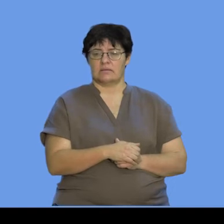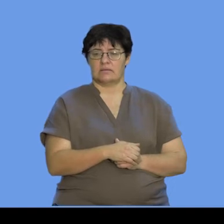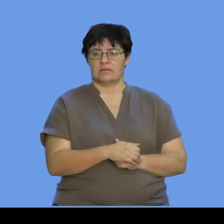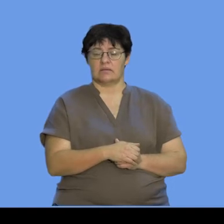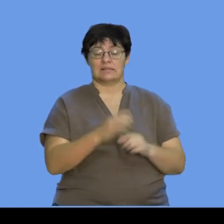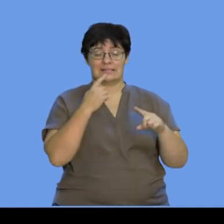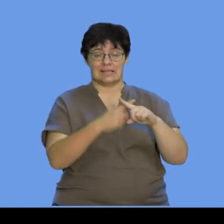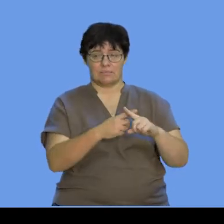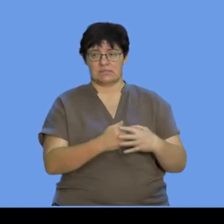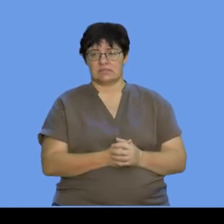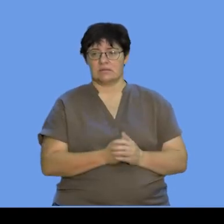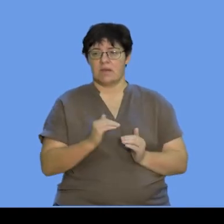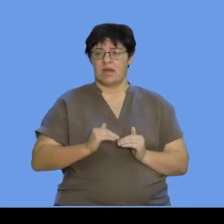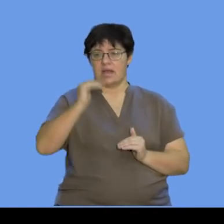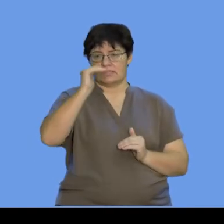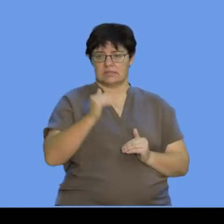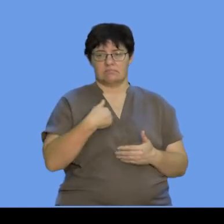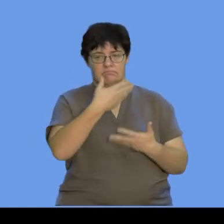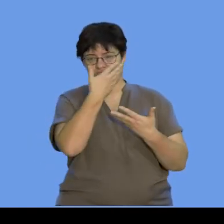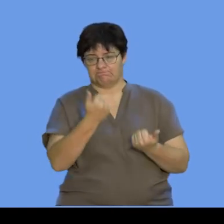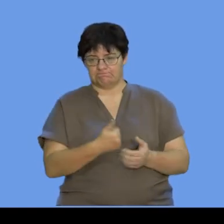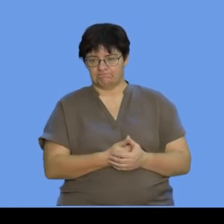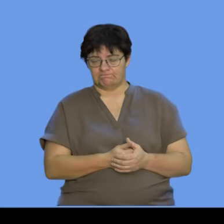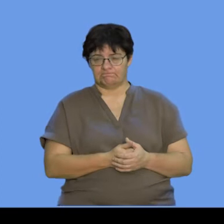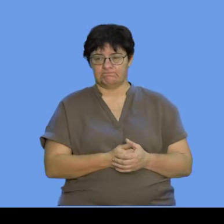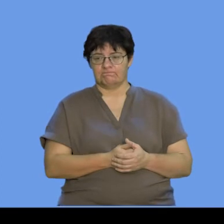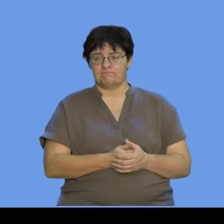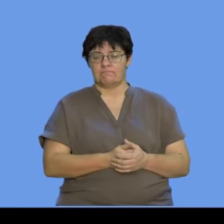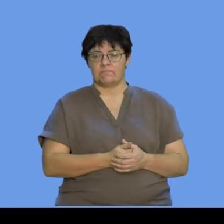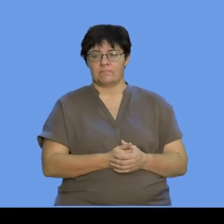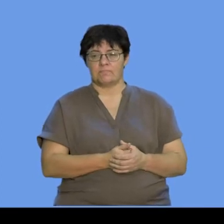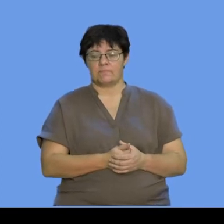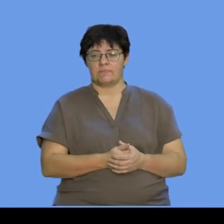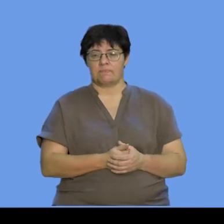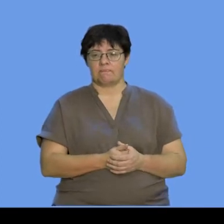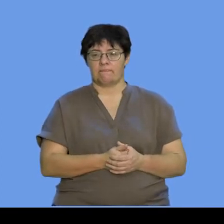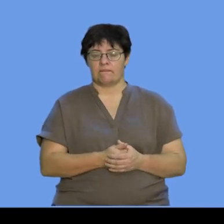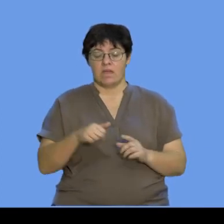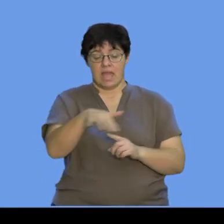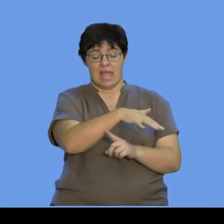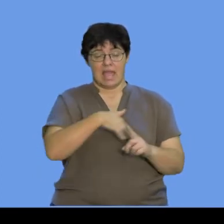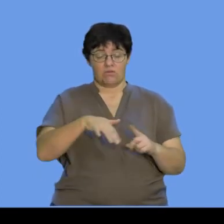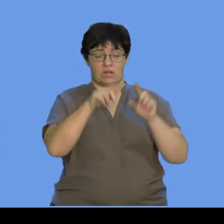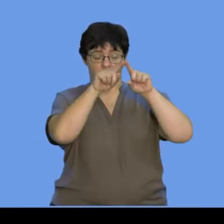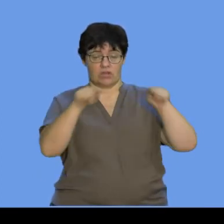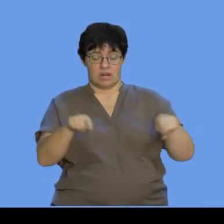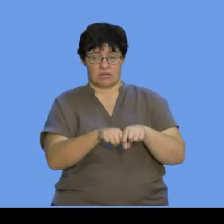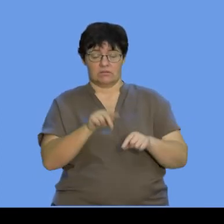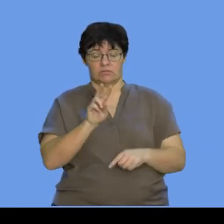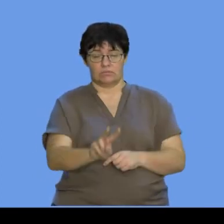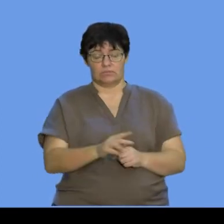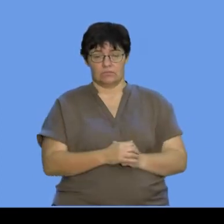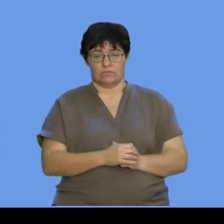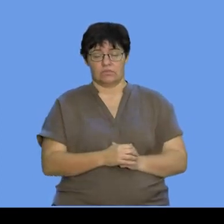PA multiplied by my height, which I do not know, right? And the area for the